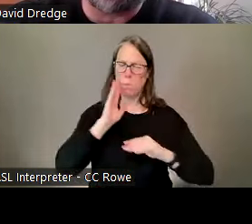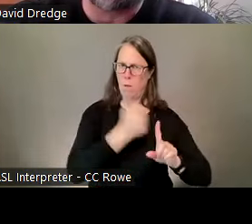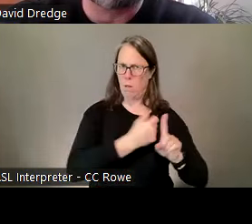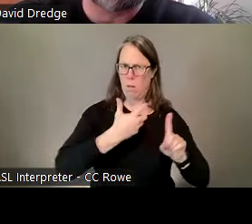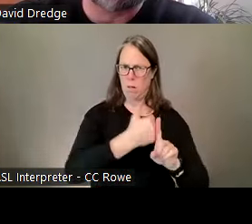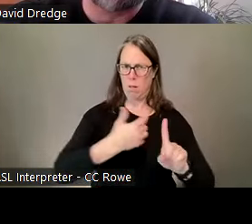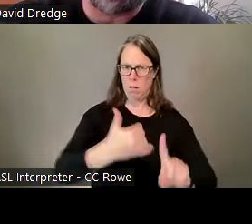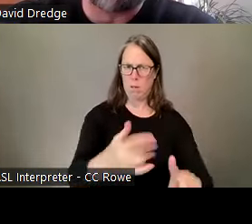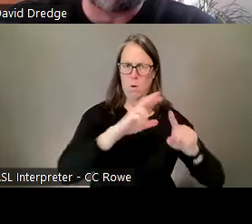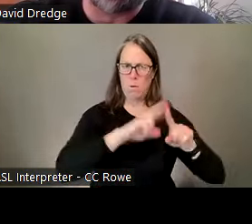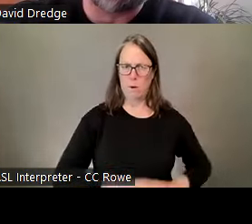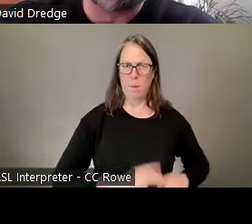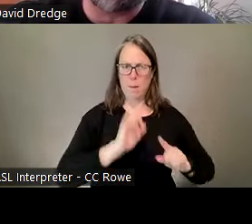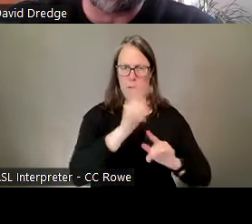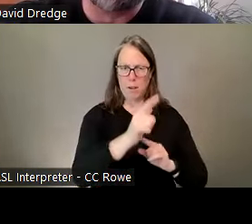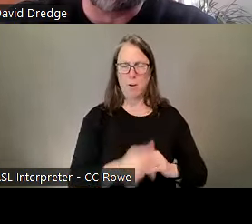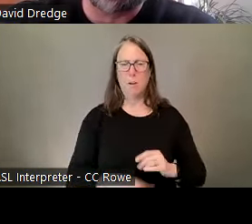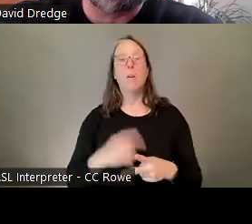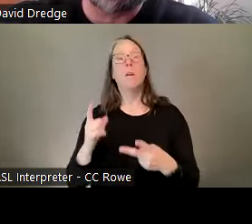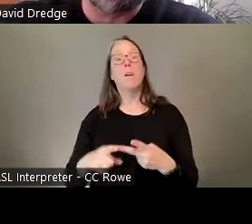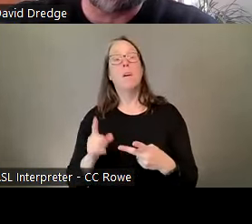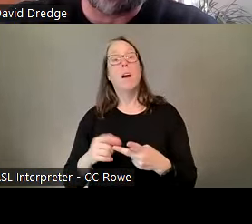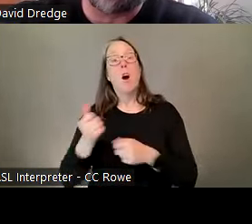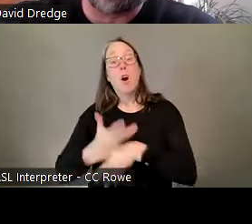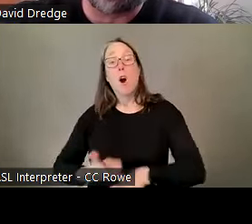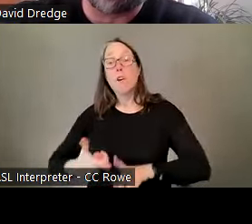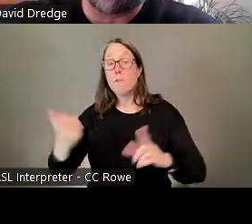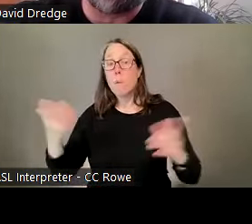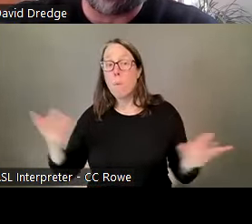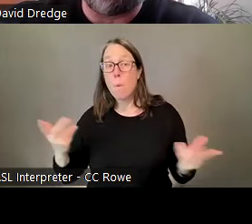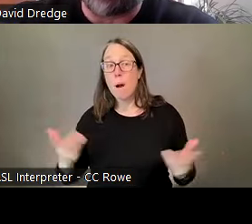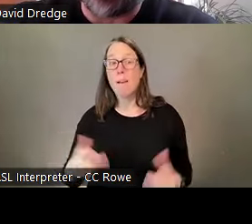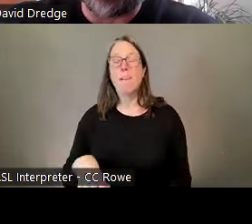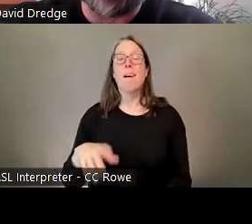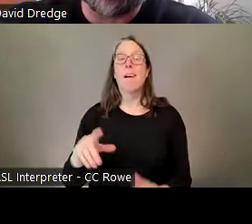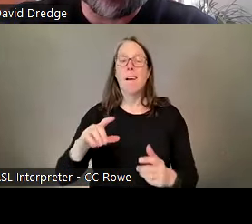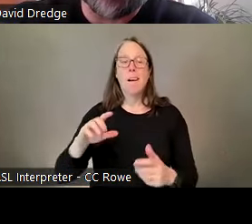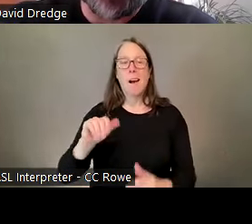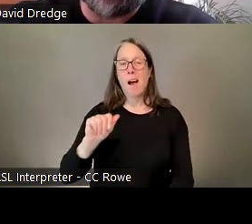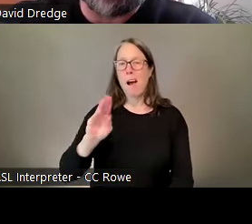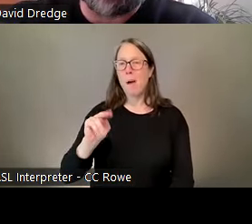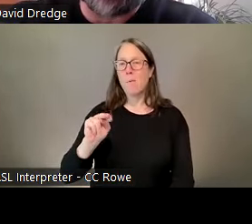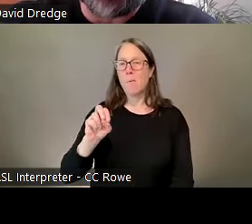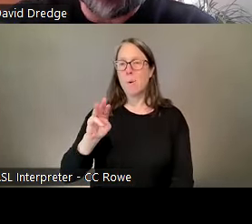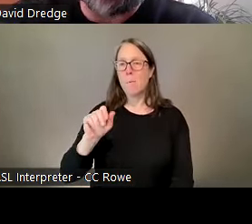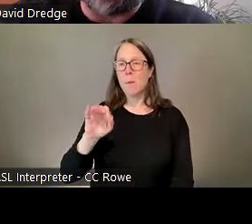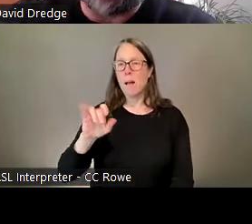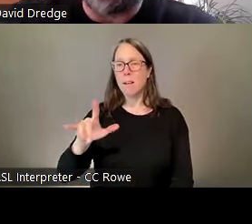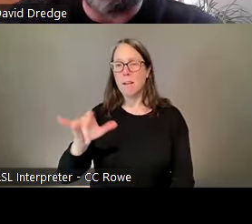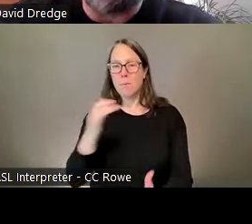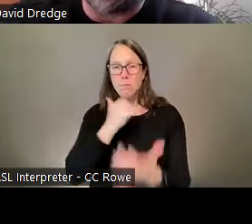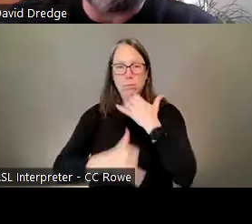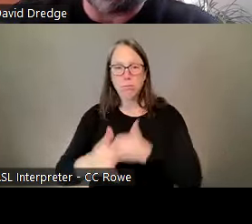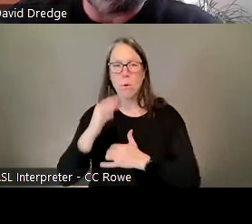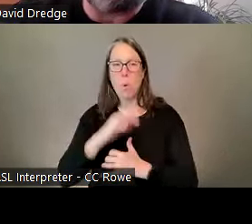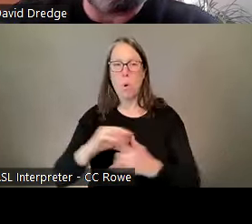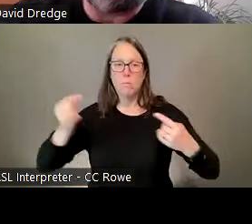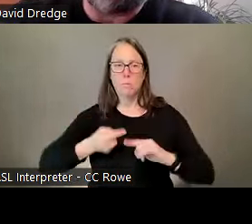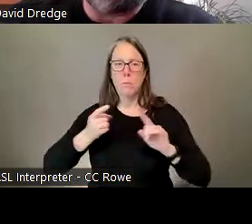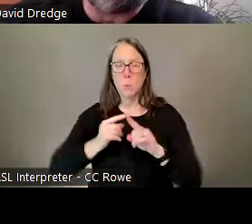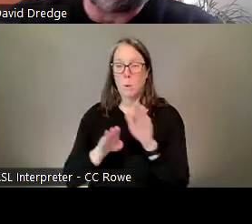then caused by abnormalities or injury to the developing fetal or infant brain. So this is